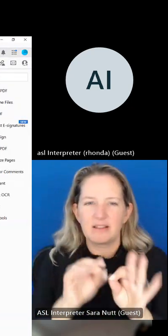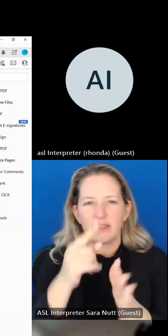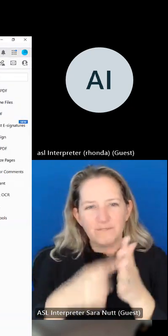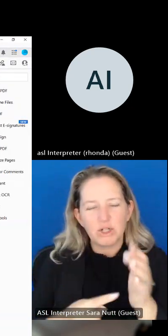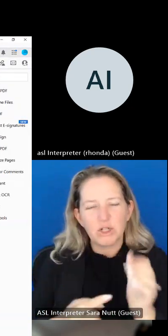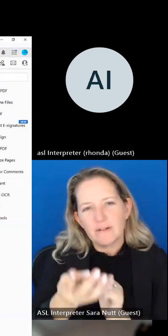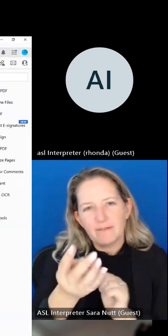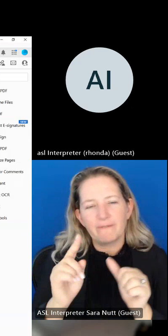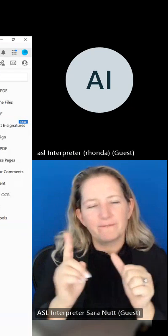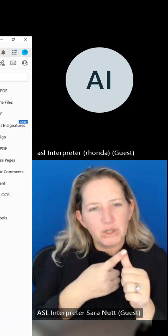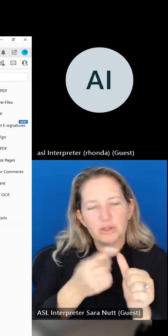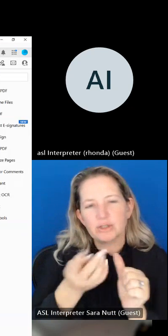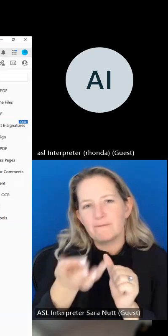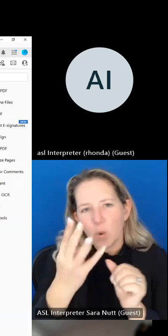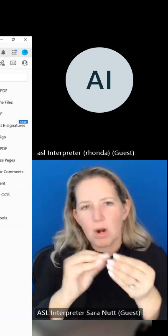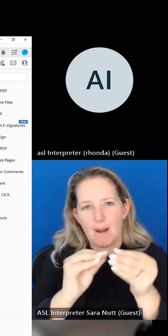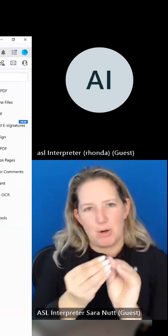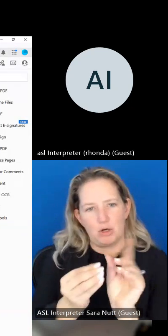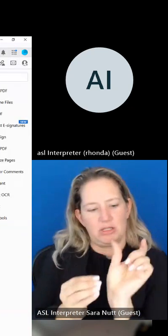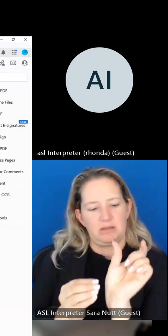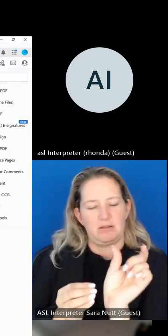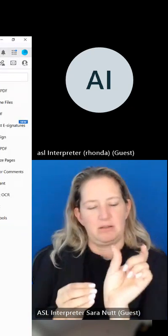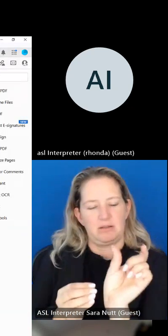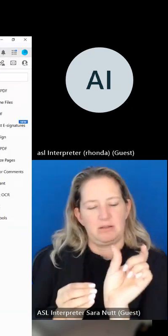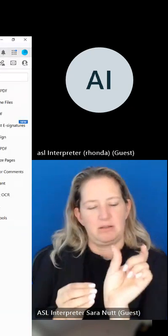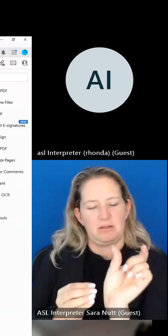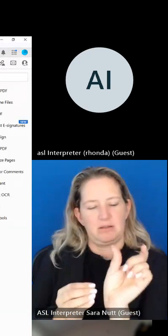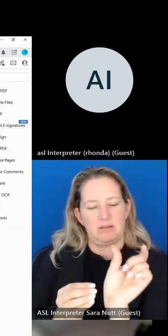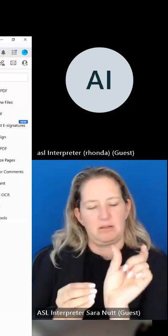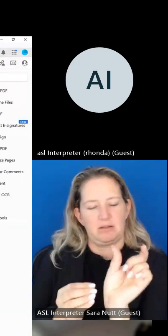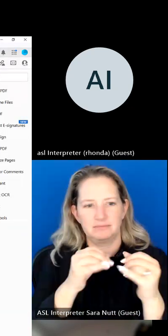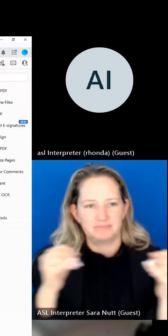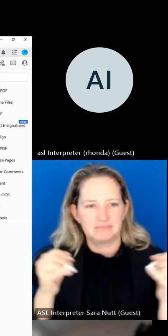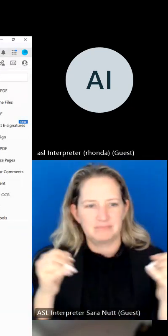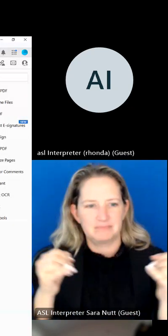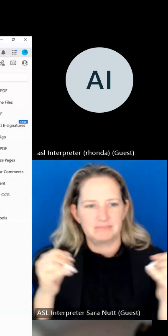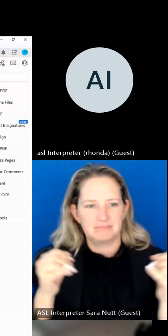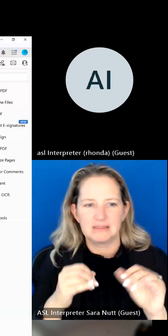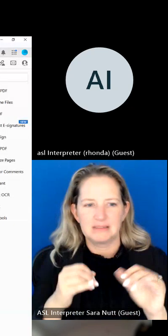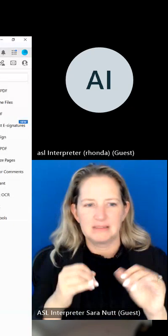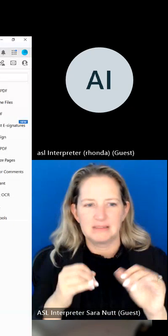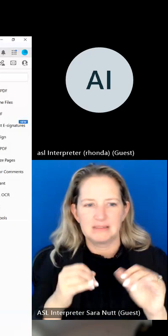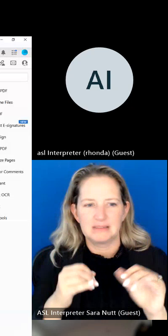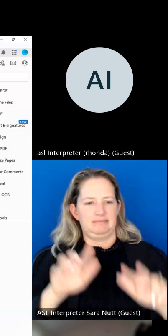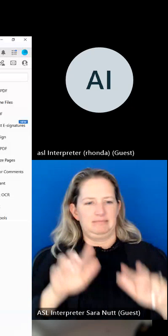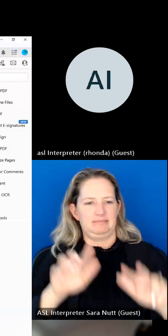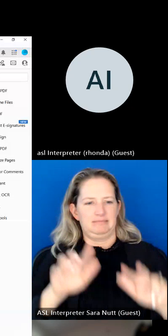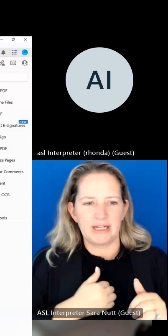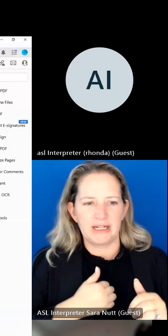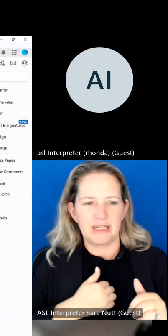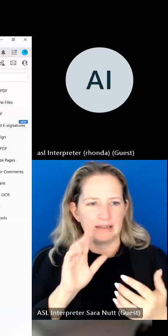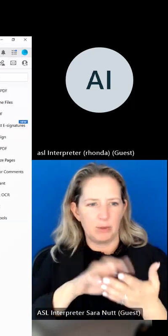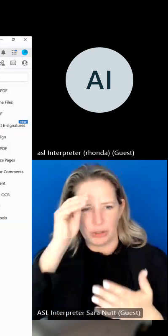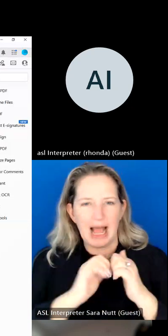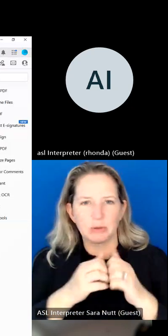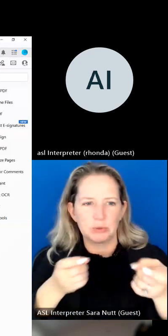So that's important to understand. Well, I'll learn how to do this someday. And then you go through.